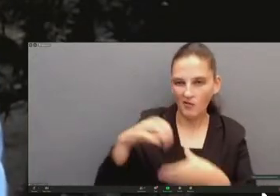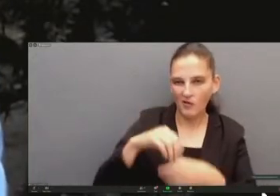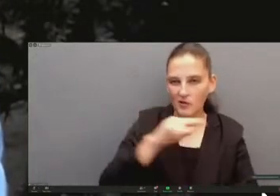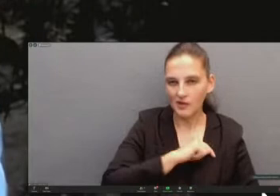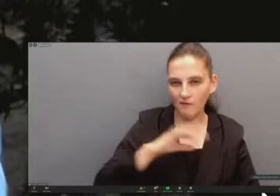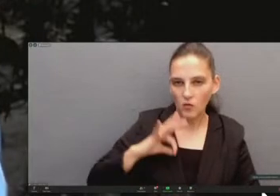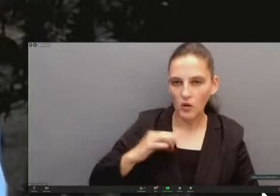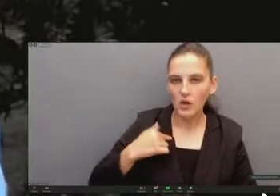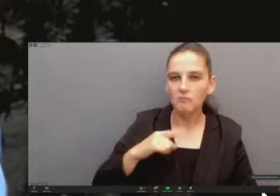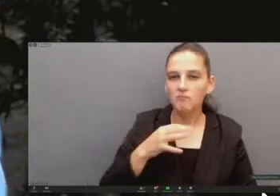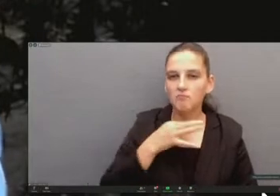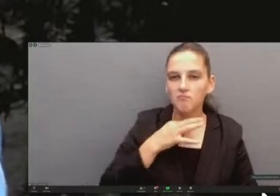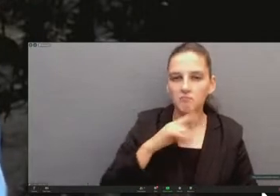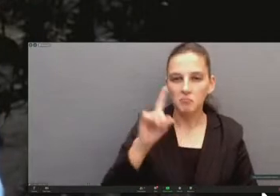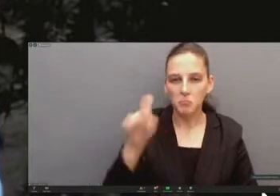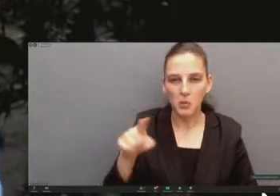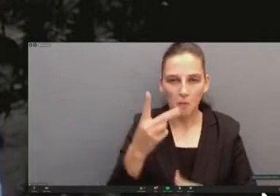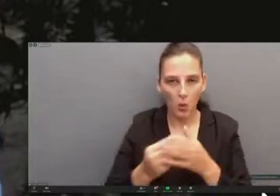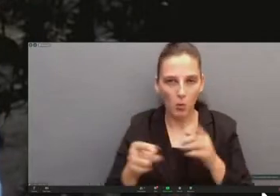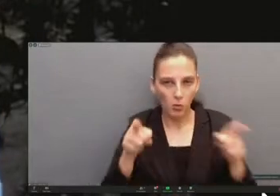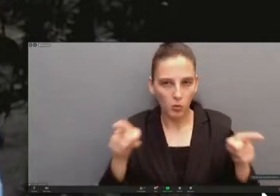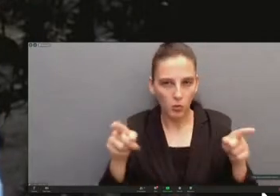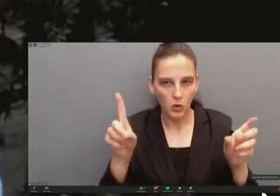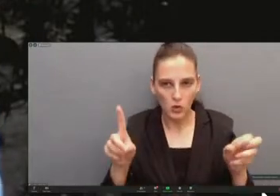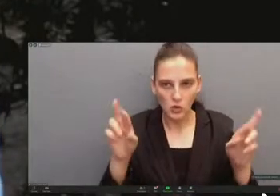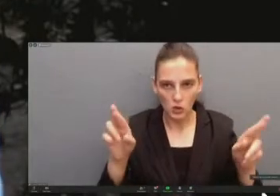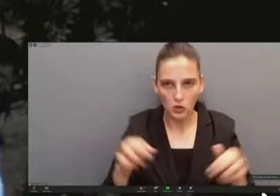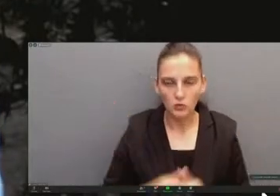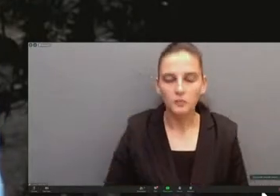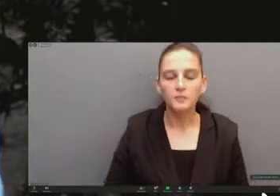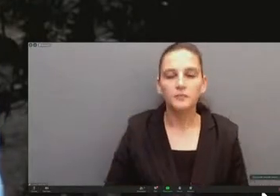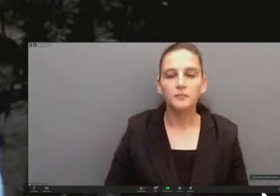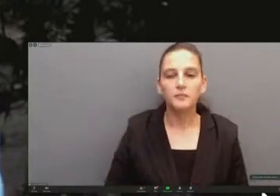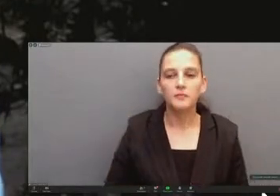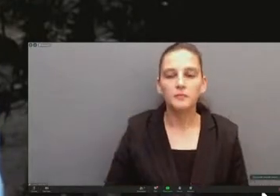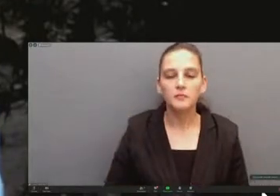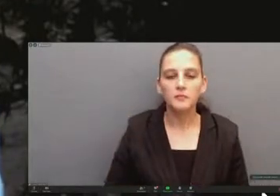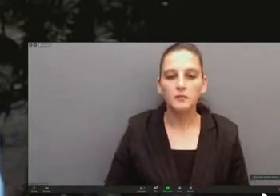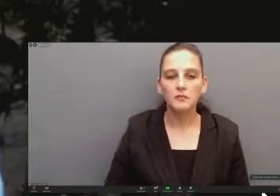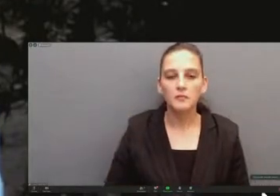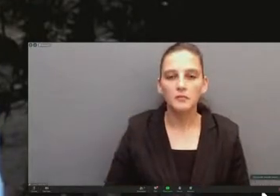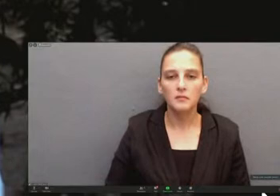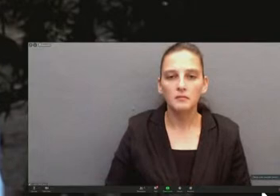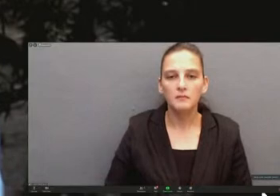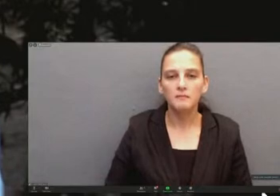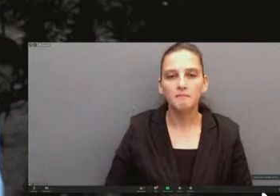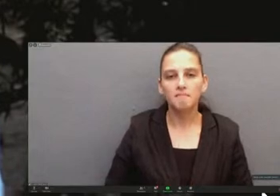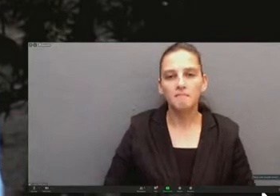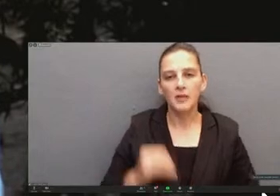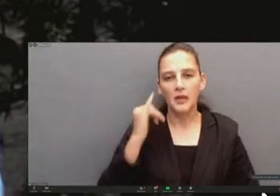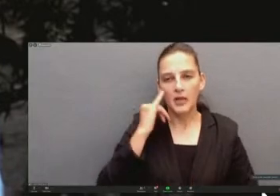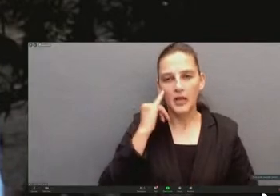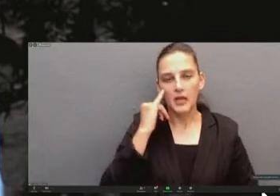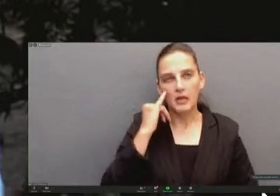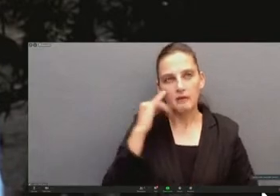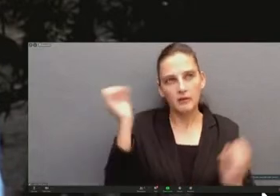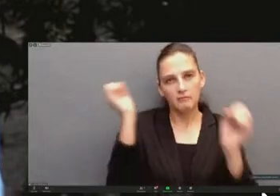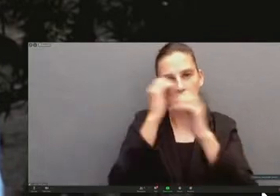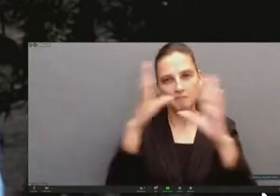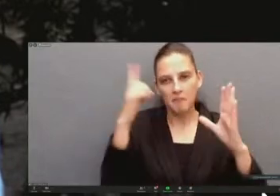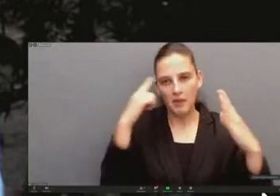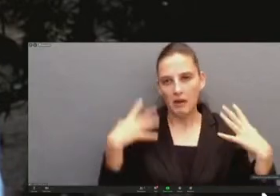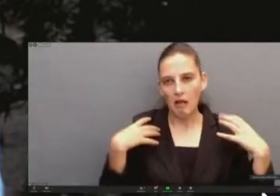both for Dr. Williams and Dr. Wong. If we think about the mental health, the long-term mental health impacts